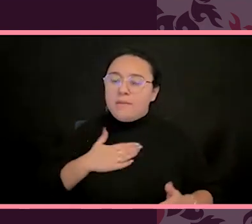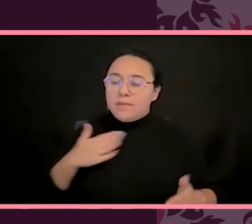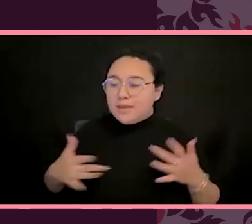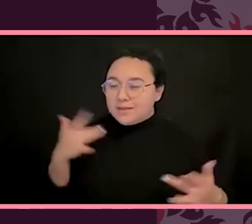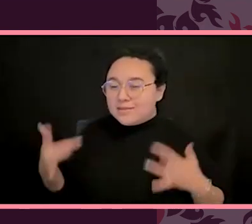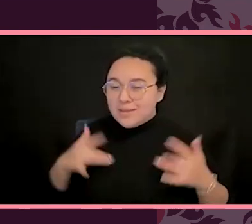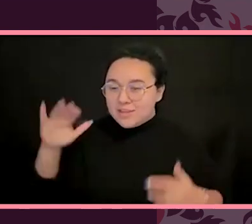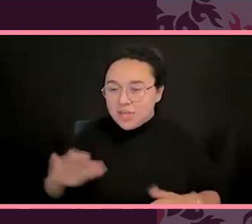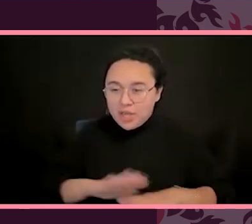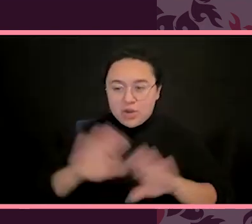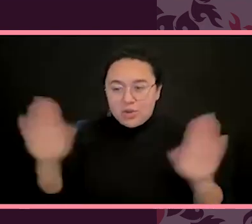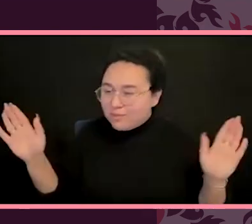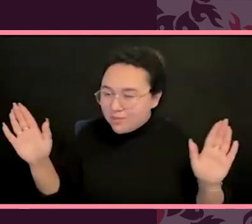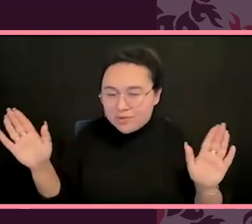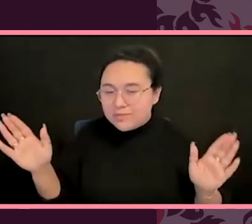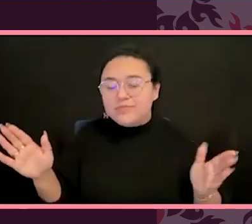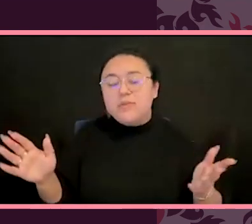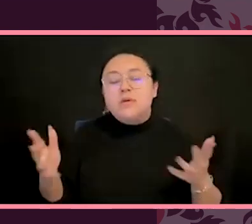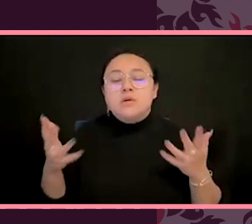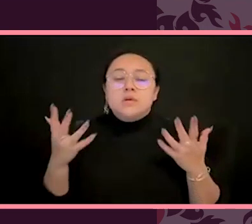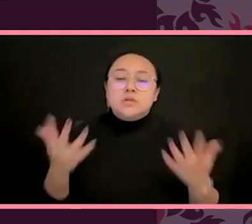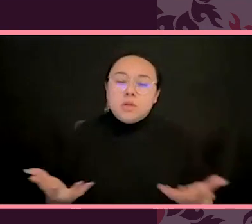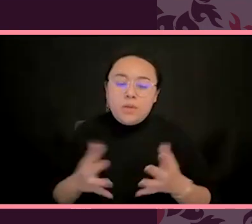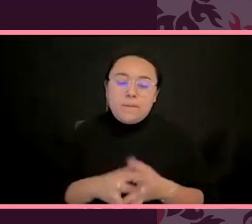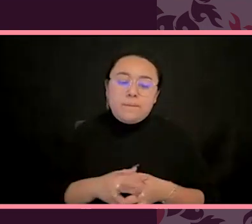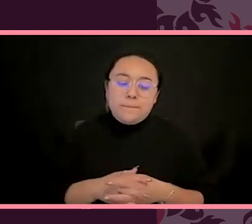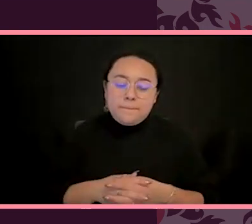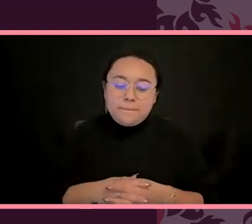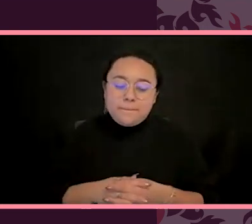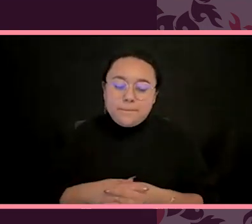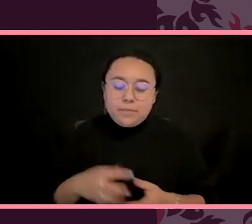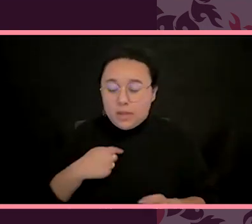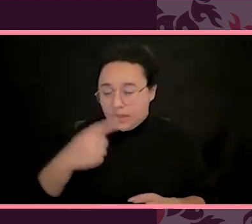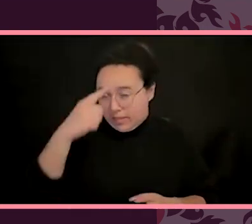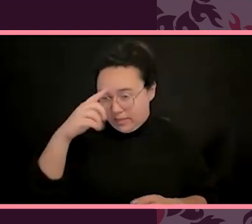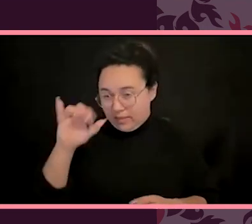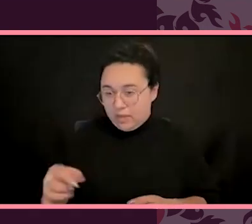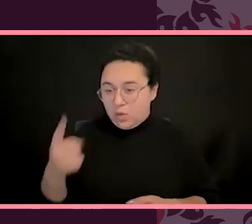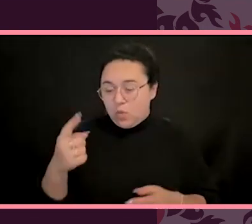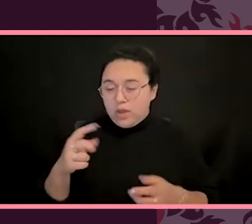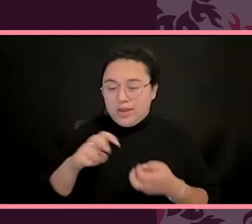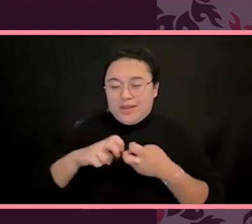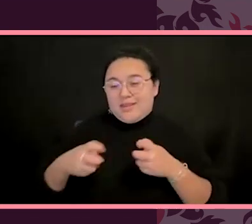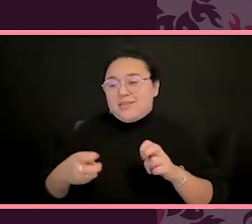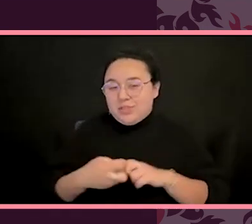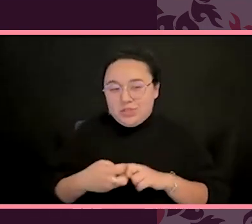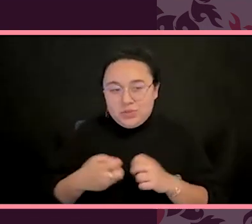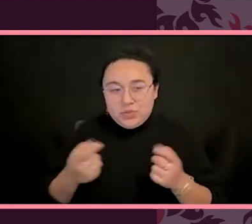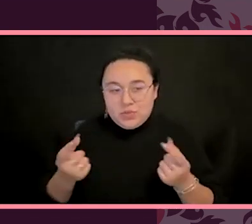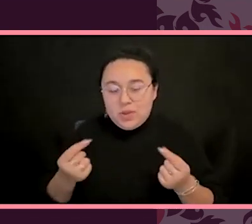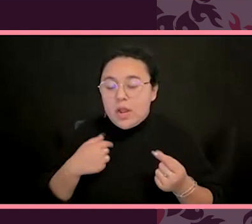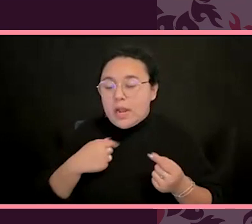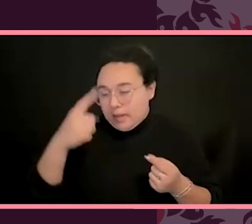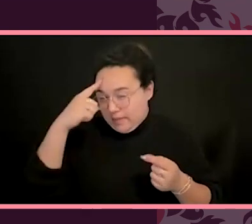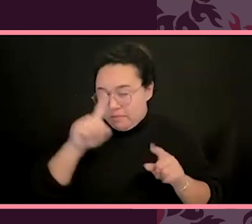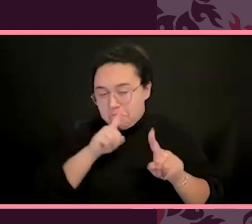excited child. And so I think one of the issues and I think I'm